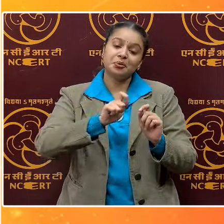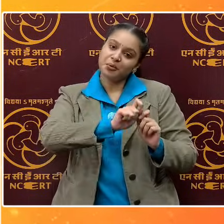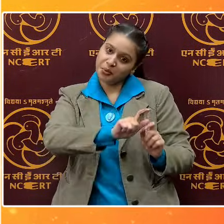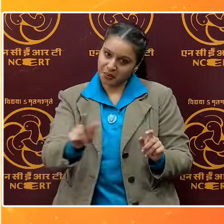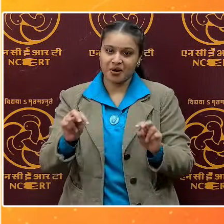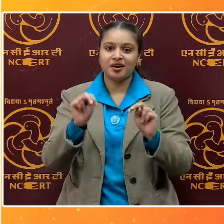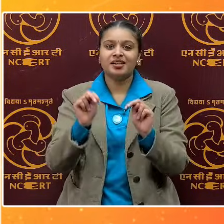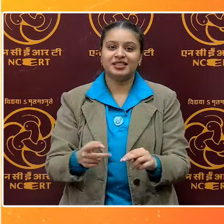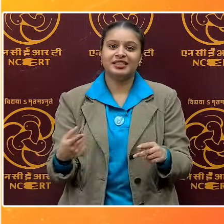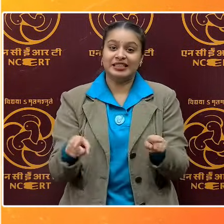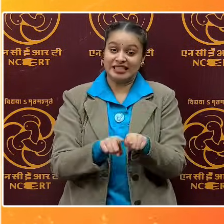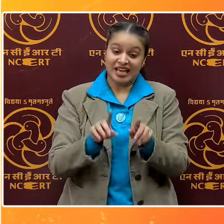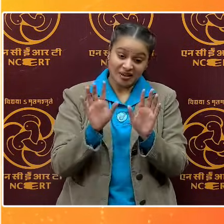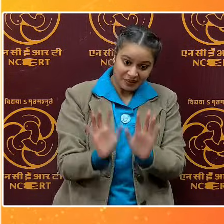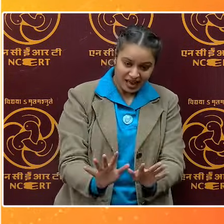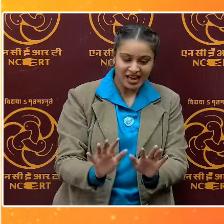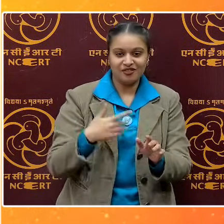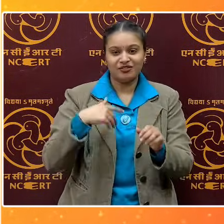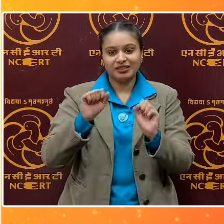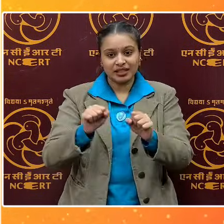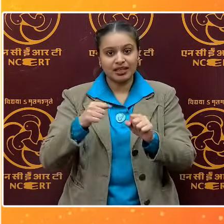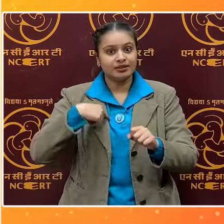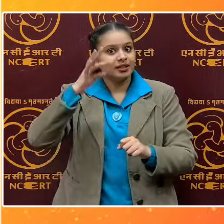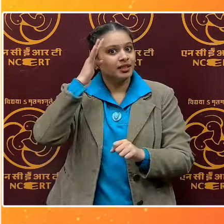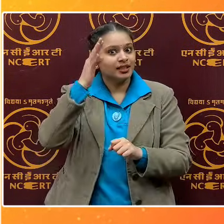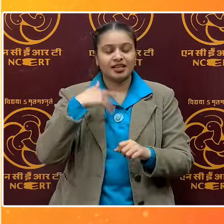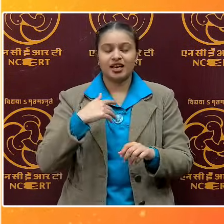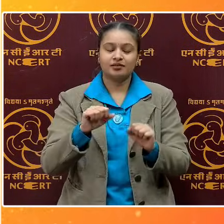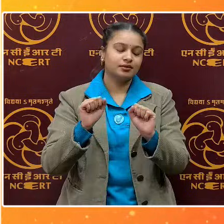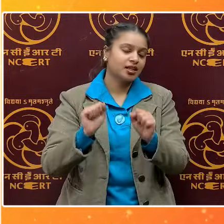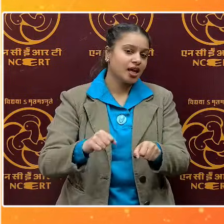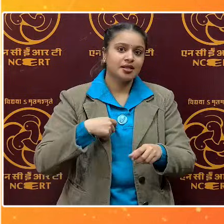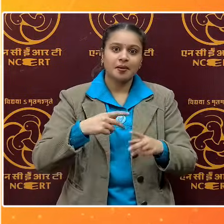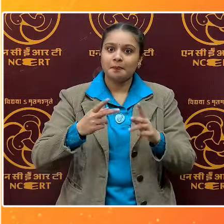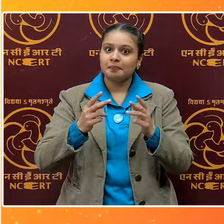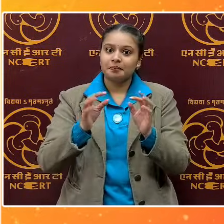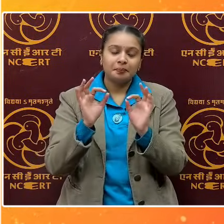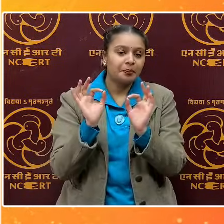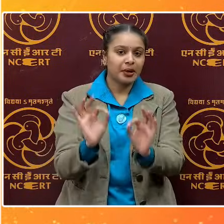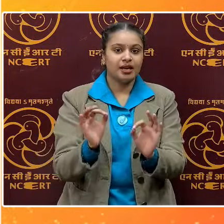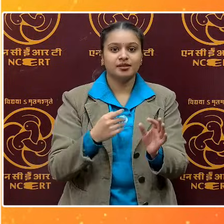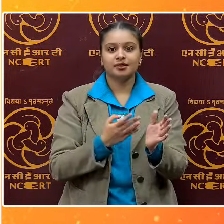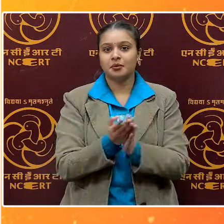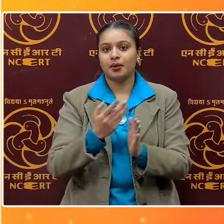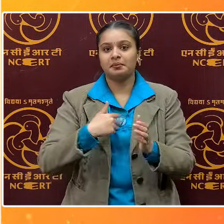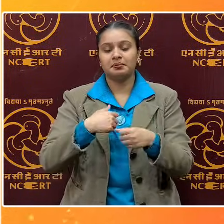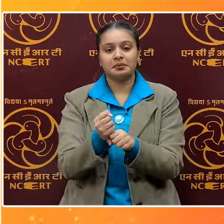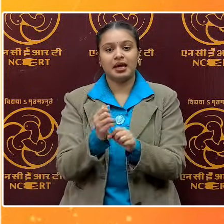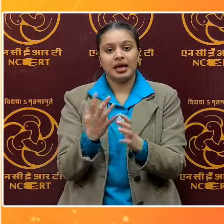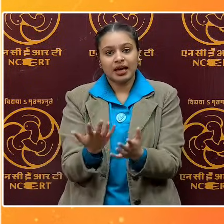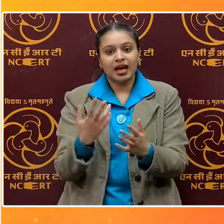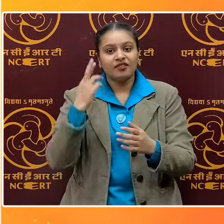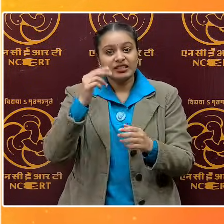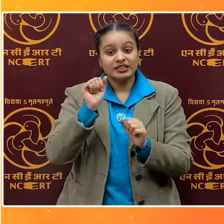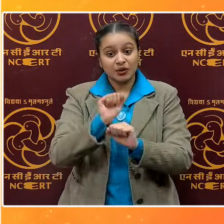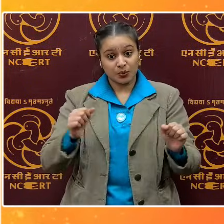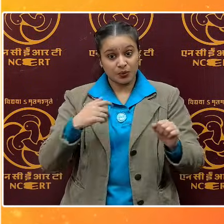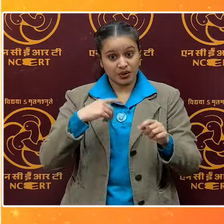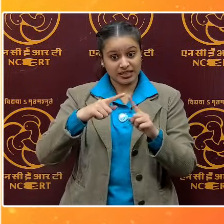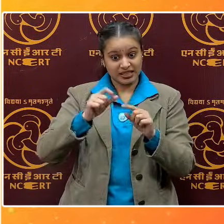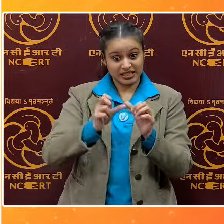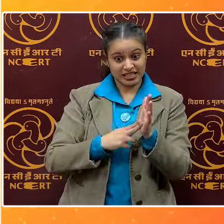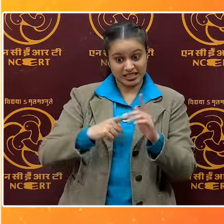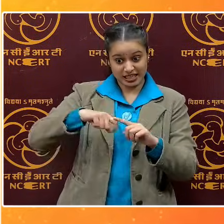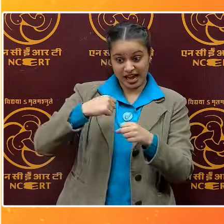Punjab needs a tank? And they are very creative. I must tell you that they are very creative in making the